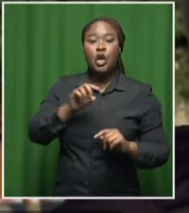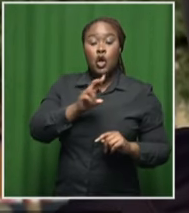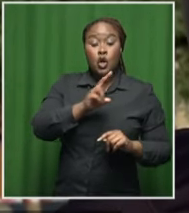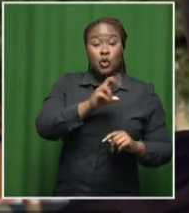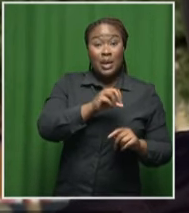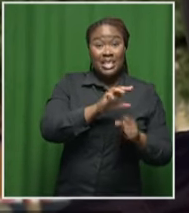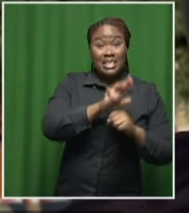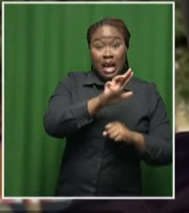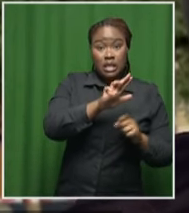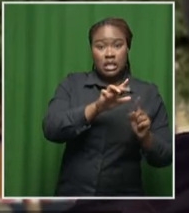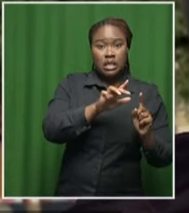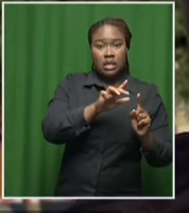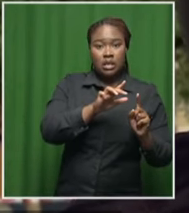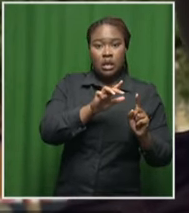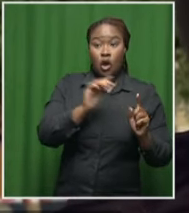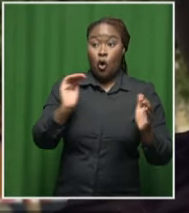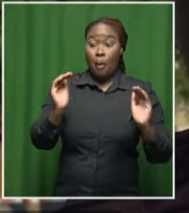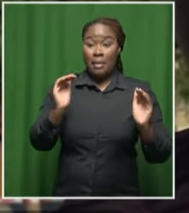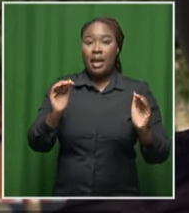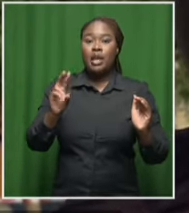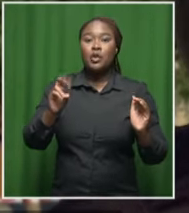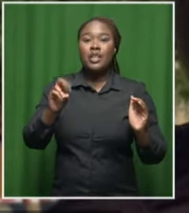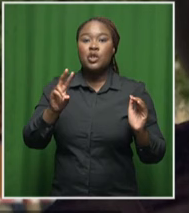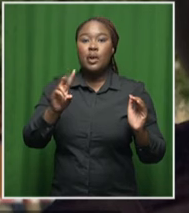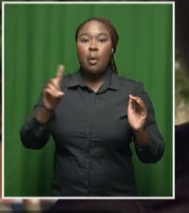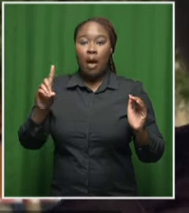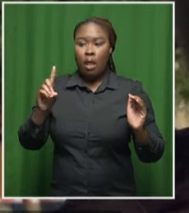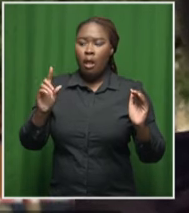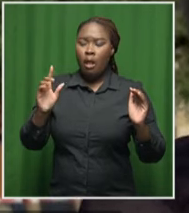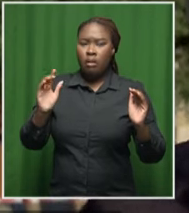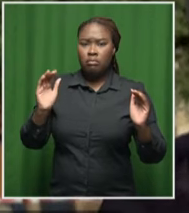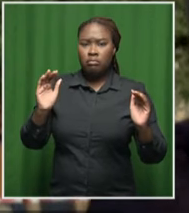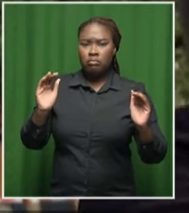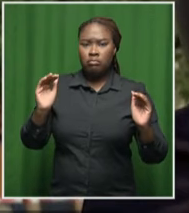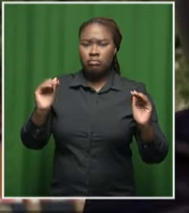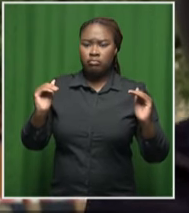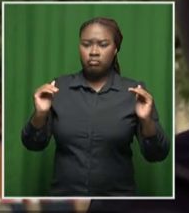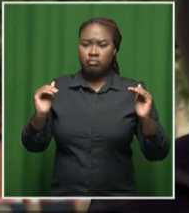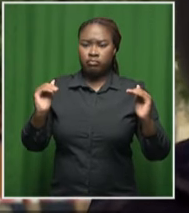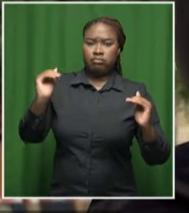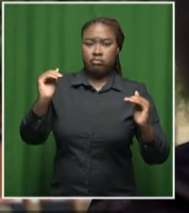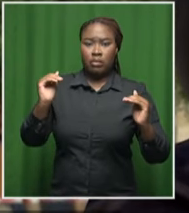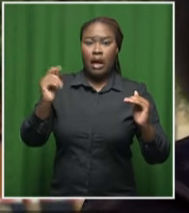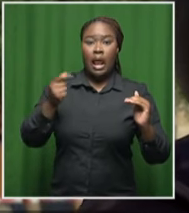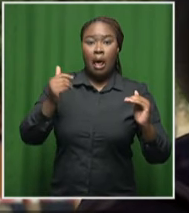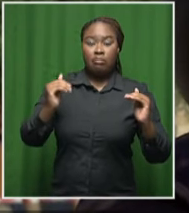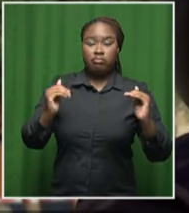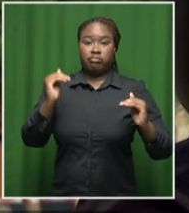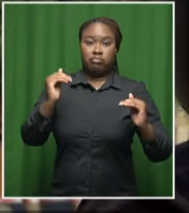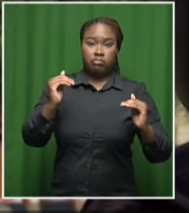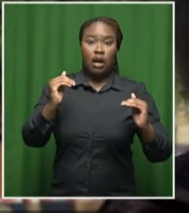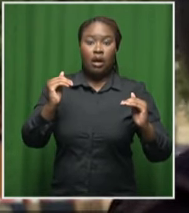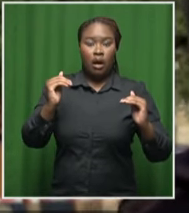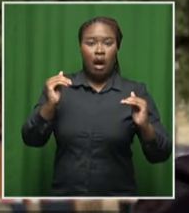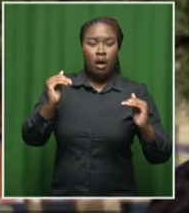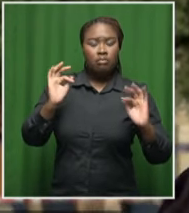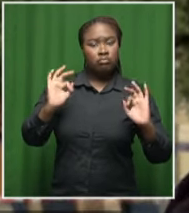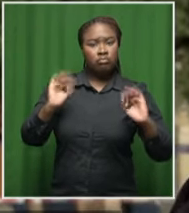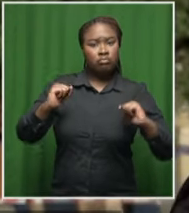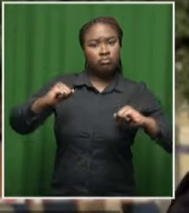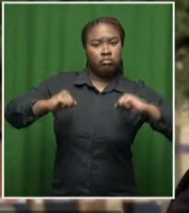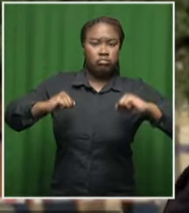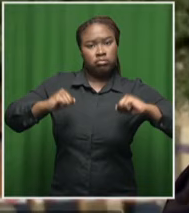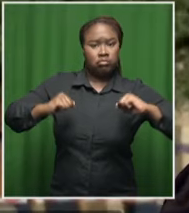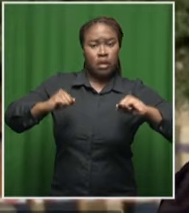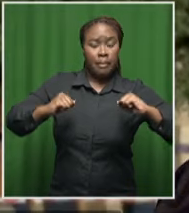was a period of stability, not 2021. In 2021, there was just a slight consolidation of our support.